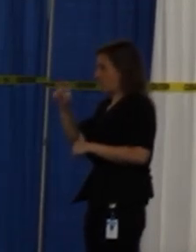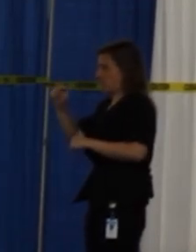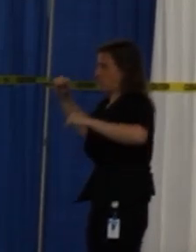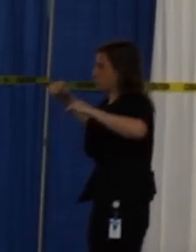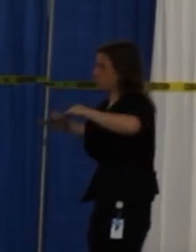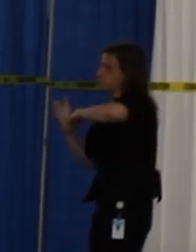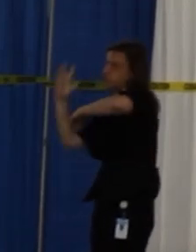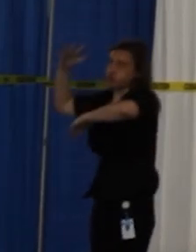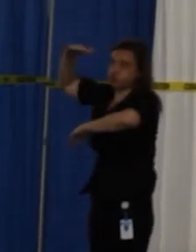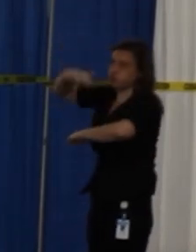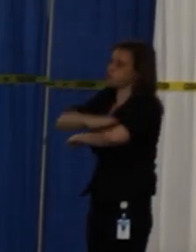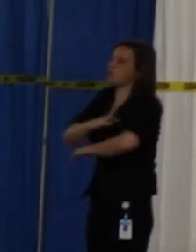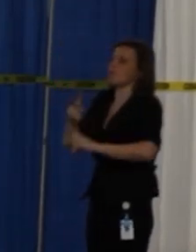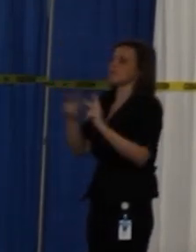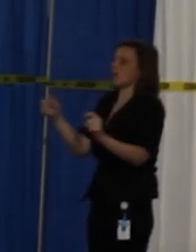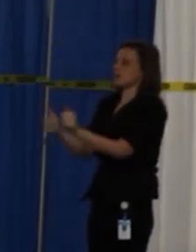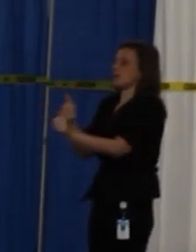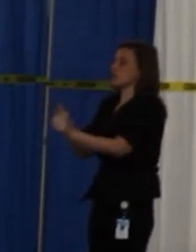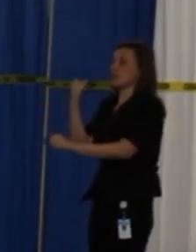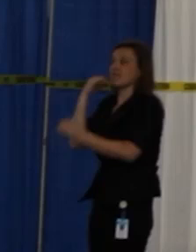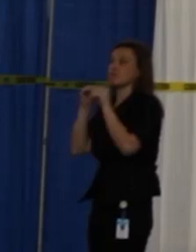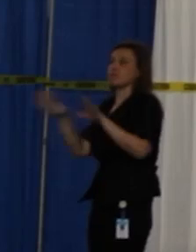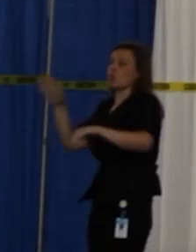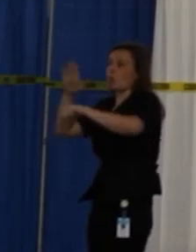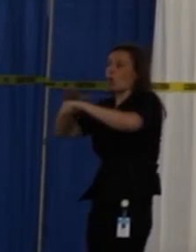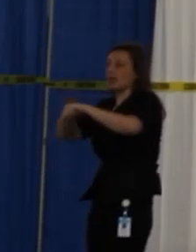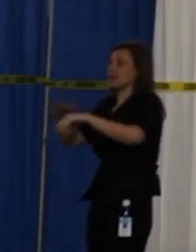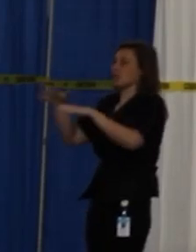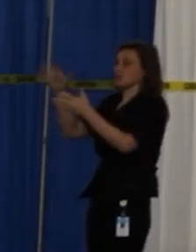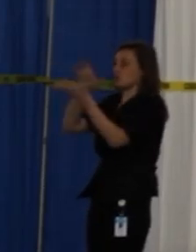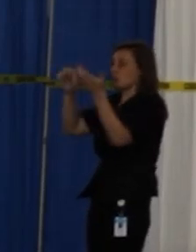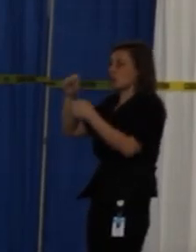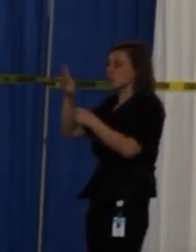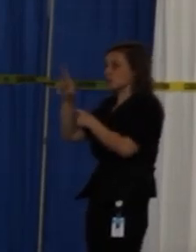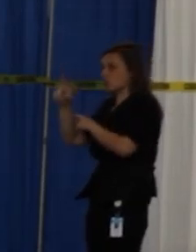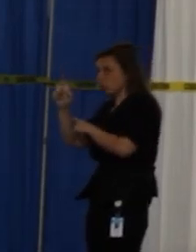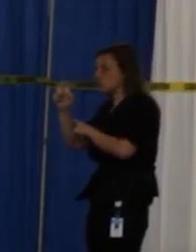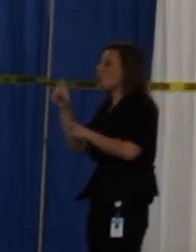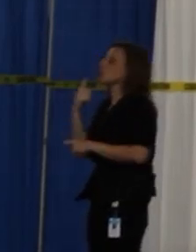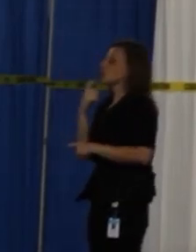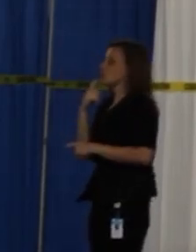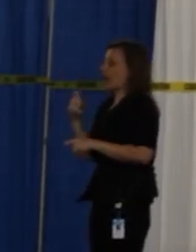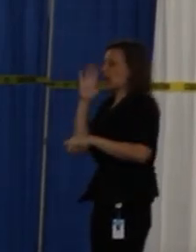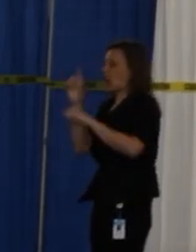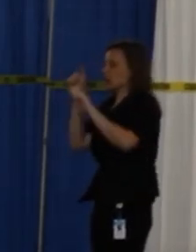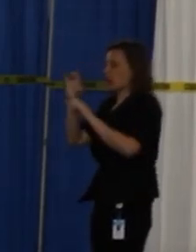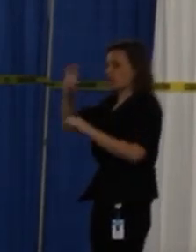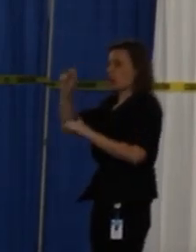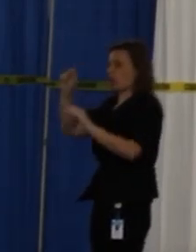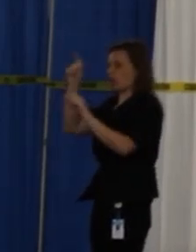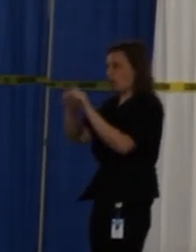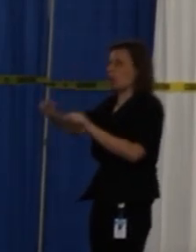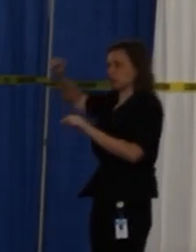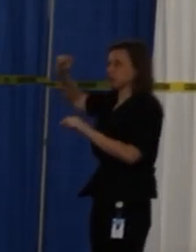dangerous situation. So if a storm surge warning is issued, as you see in red on the one graphic there, all along the Florida coast, that whole coast has